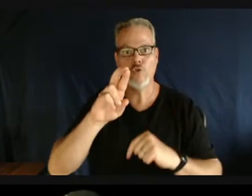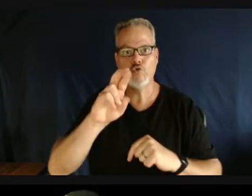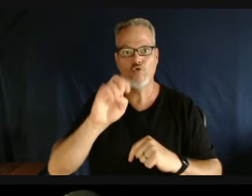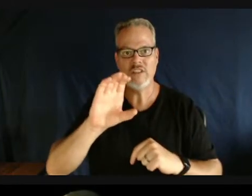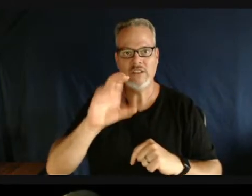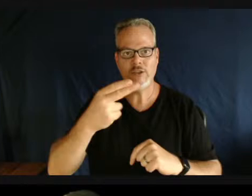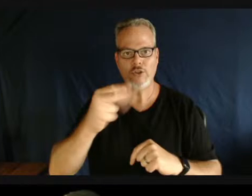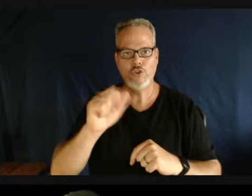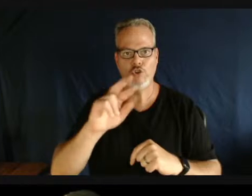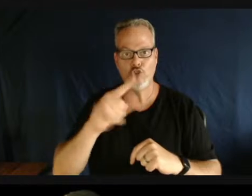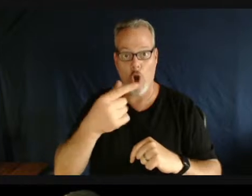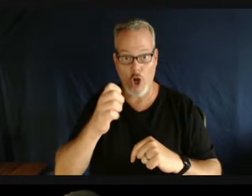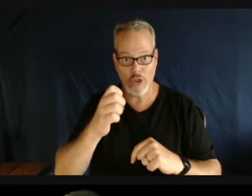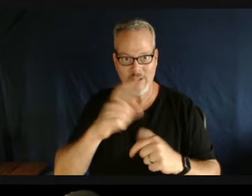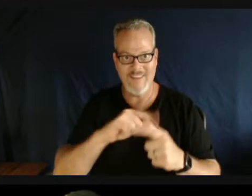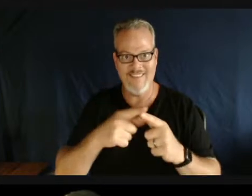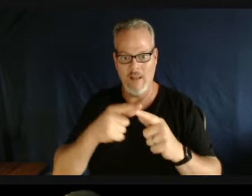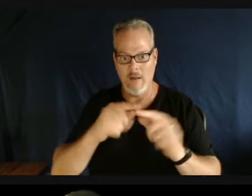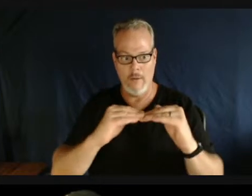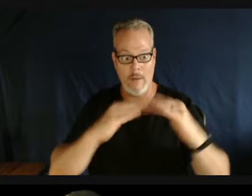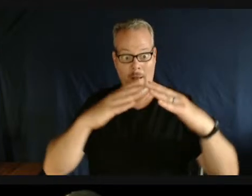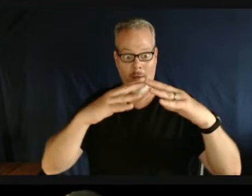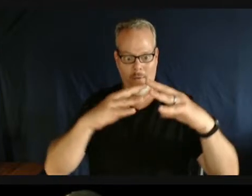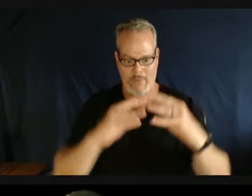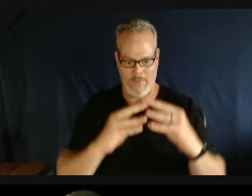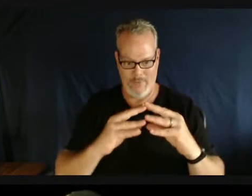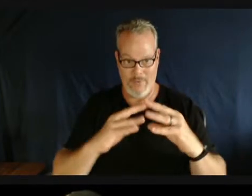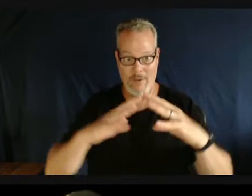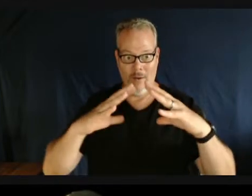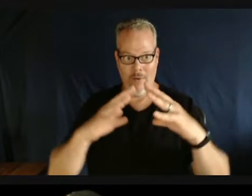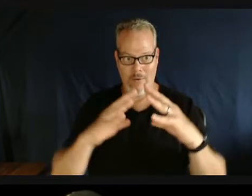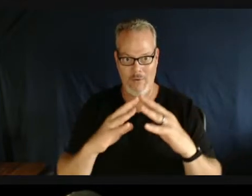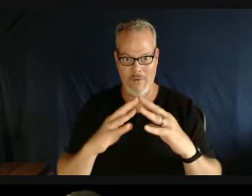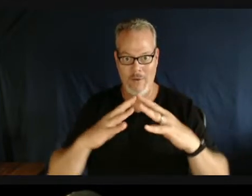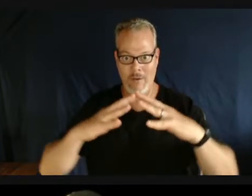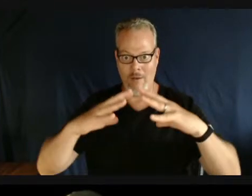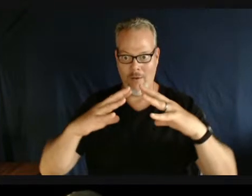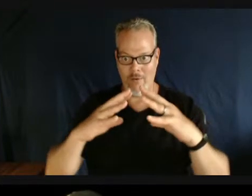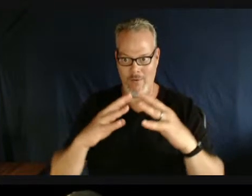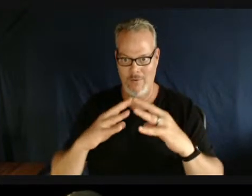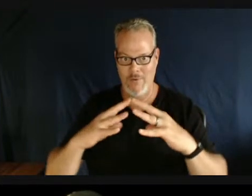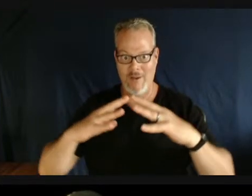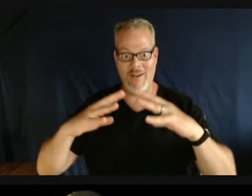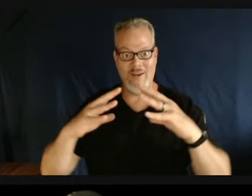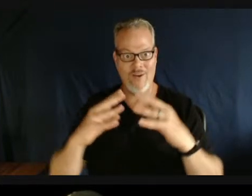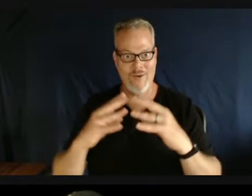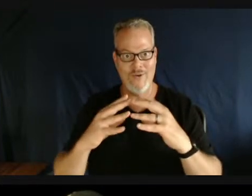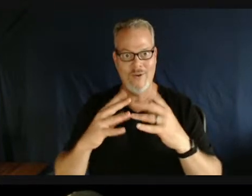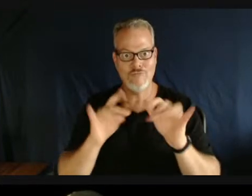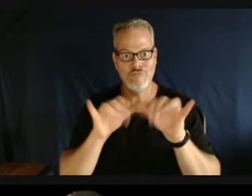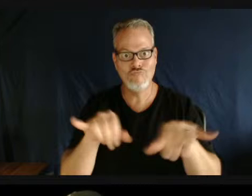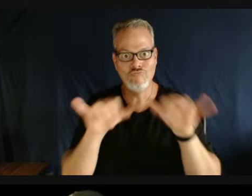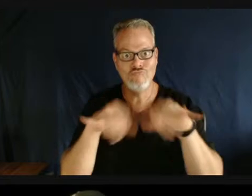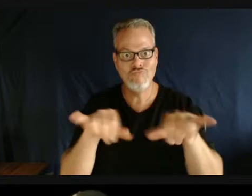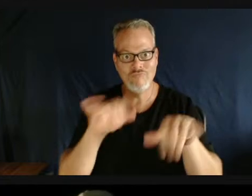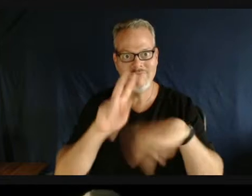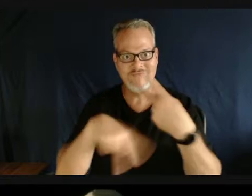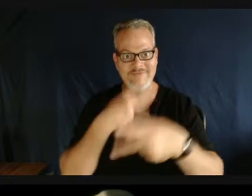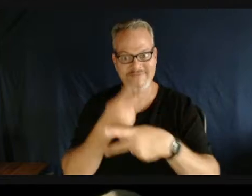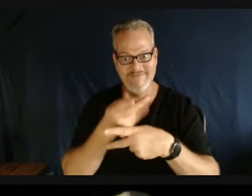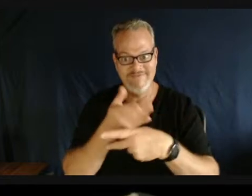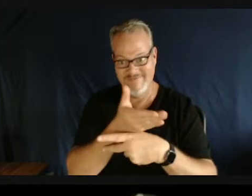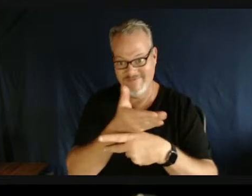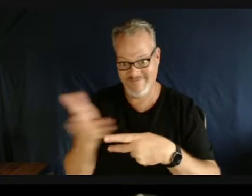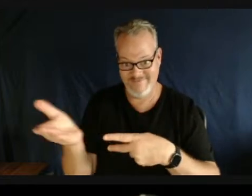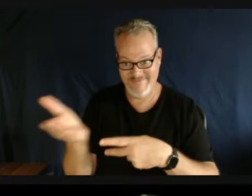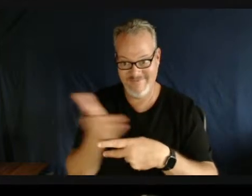deflation, similar to what we have going on here. And you can note that overall, they had a pattern that was some